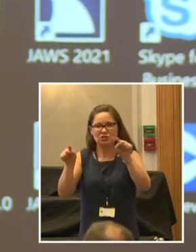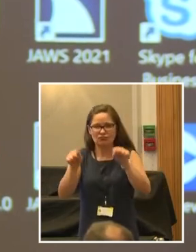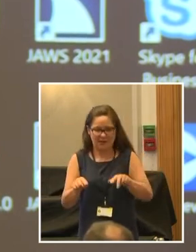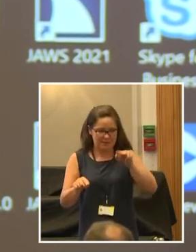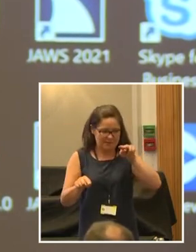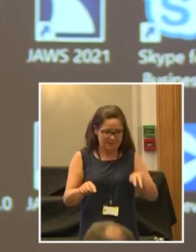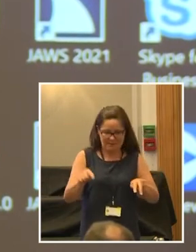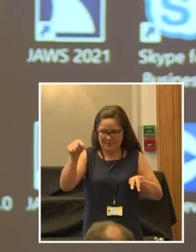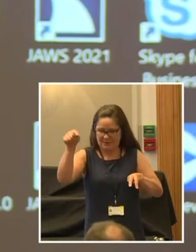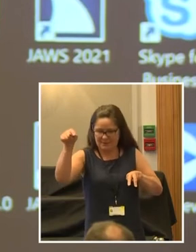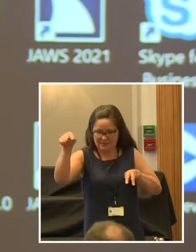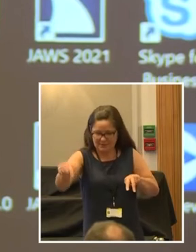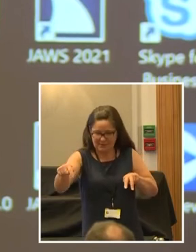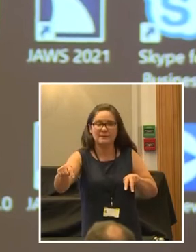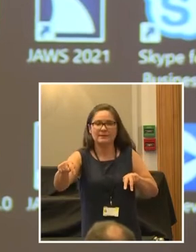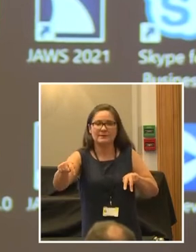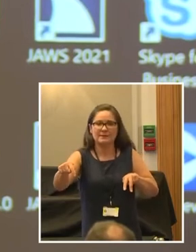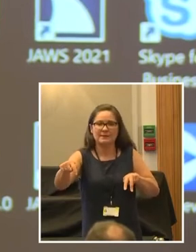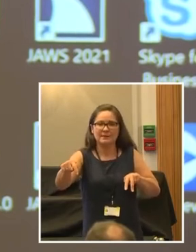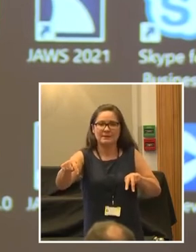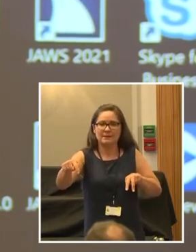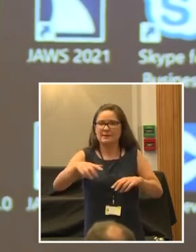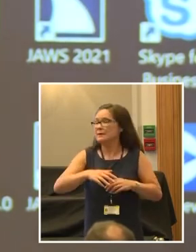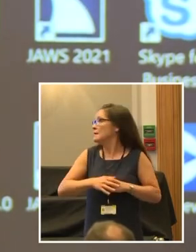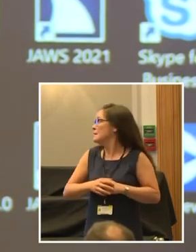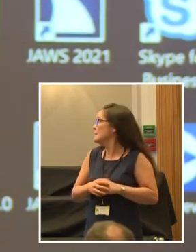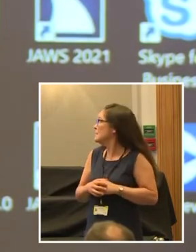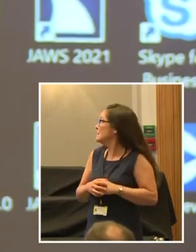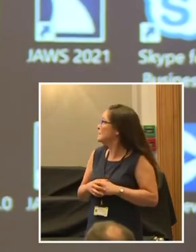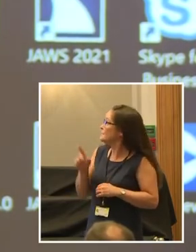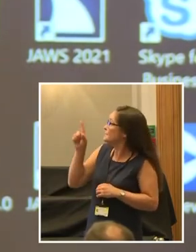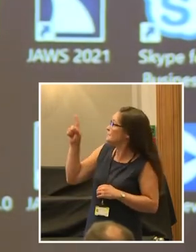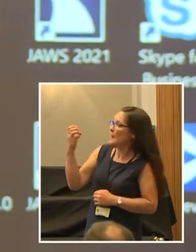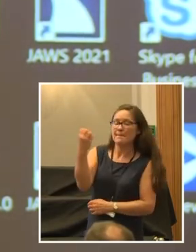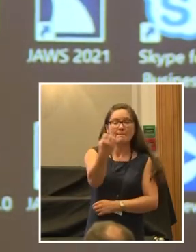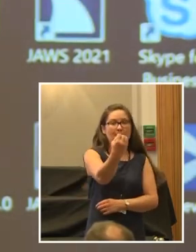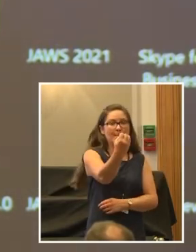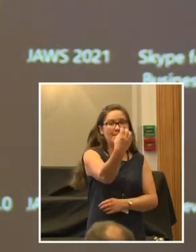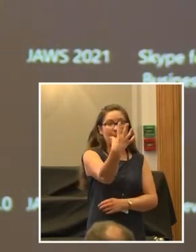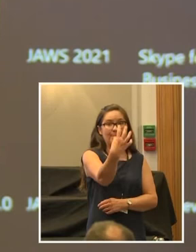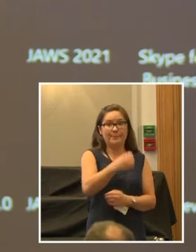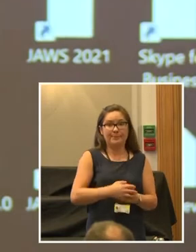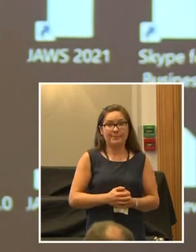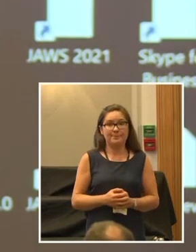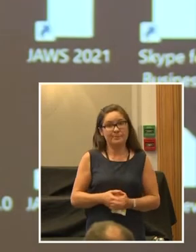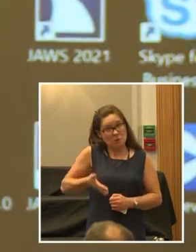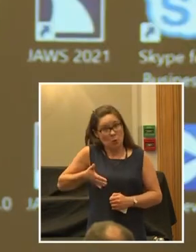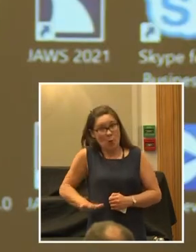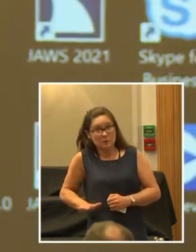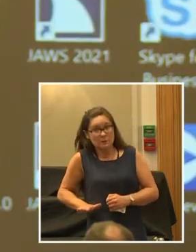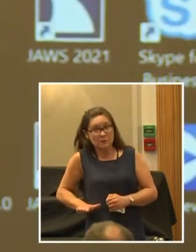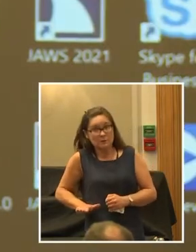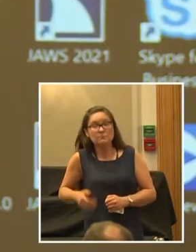aware of what I'm doing. Alt, Shift, and Print Screen should bring up, it says an alert on the screen that says, do you wanna do this?